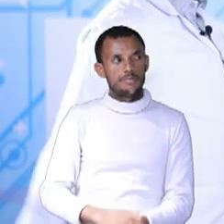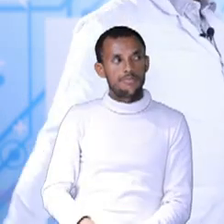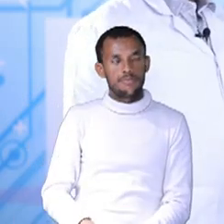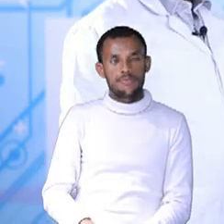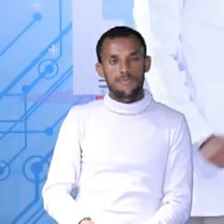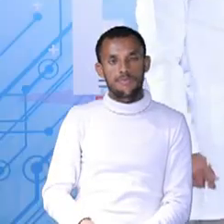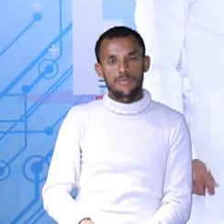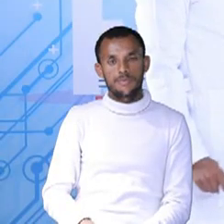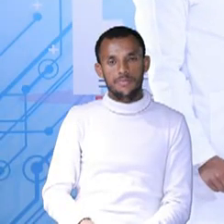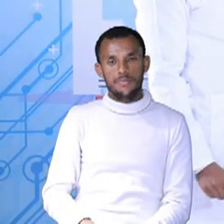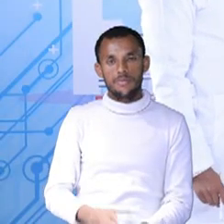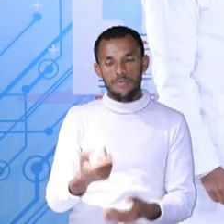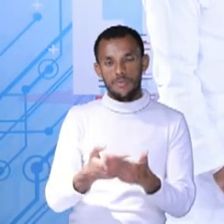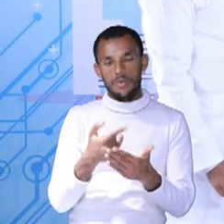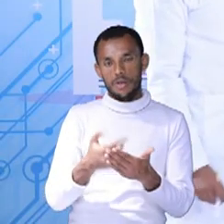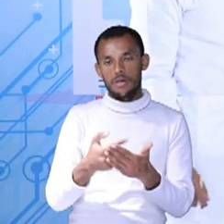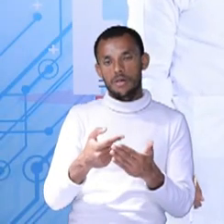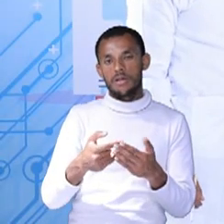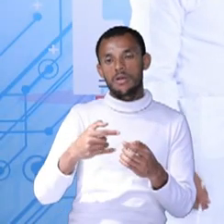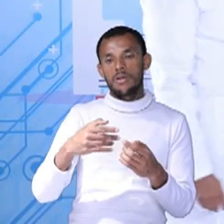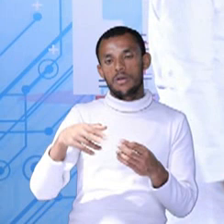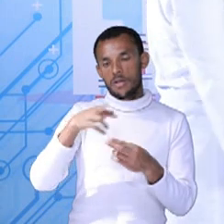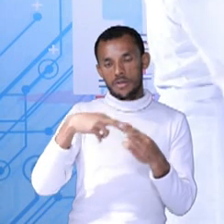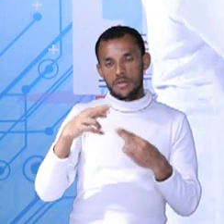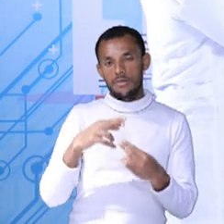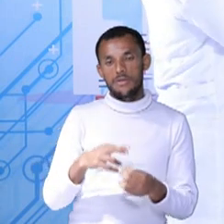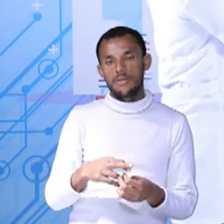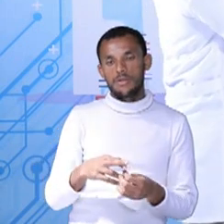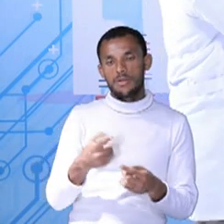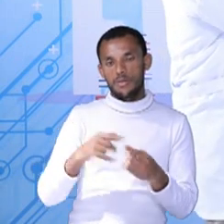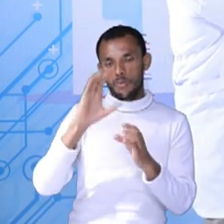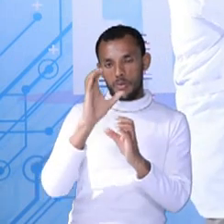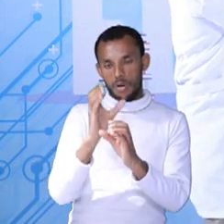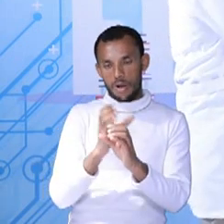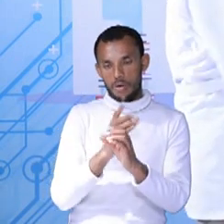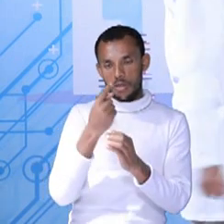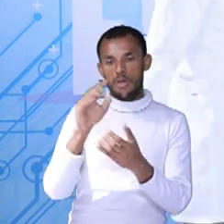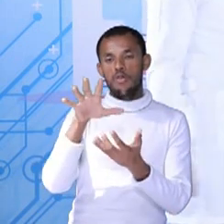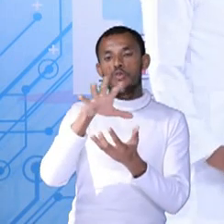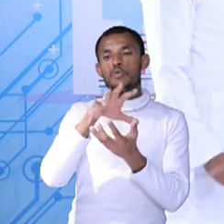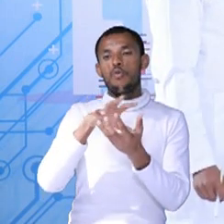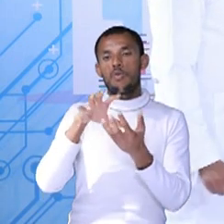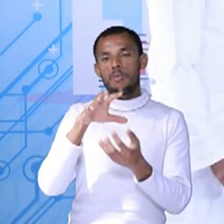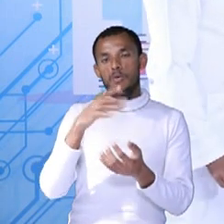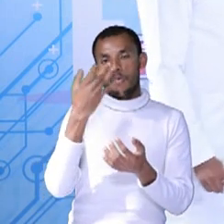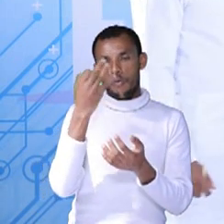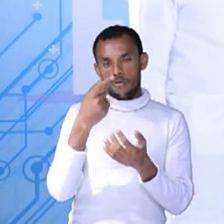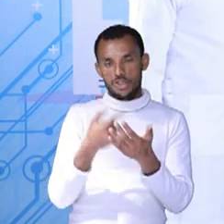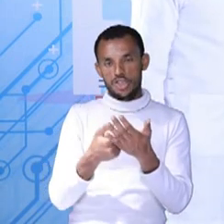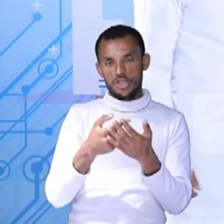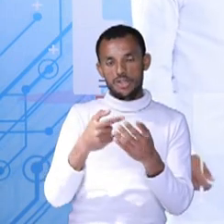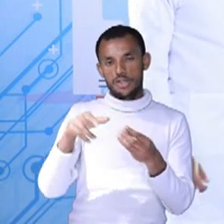You will have this region, this solid of revolution. So to calculate the volume of this